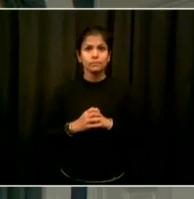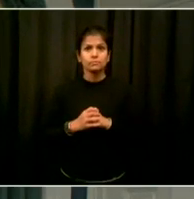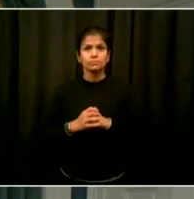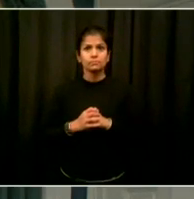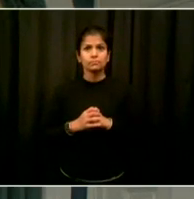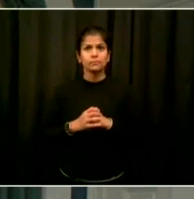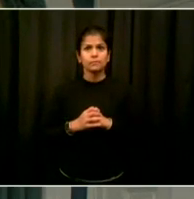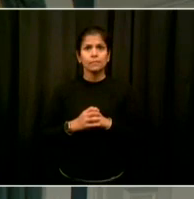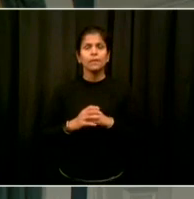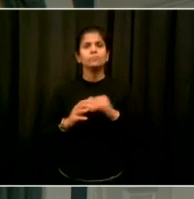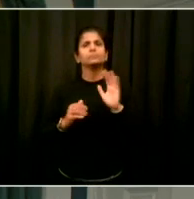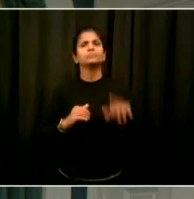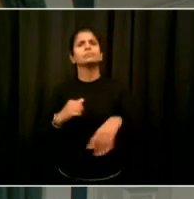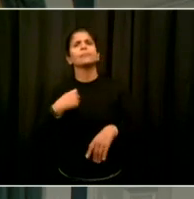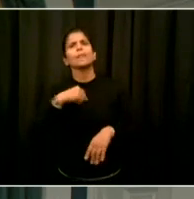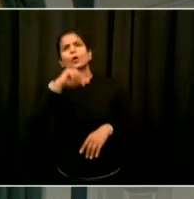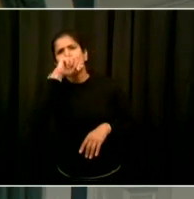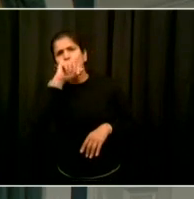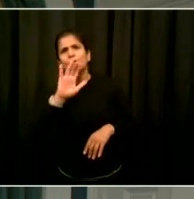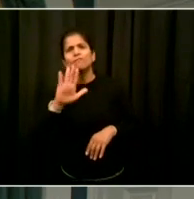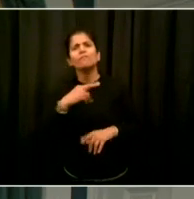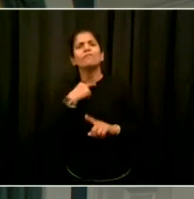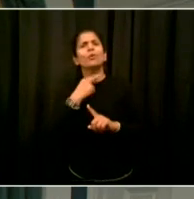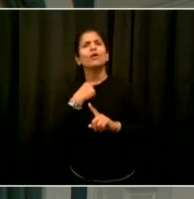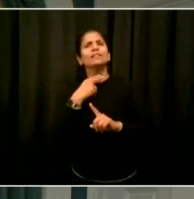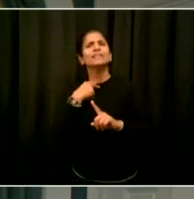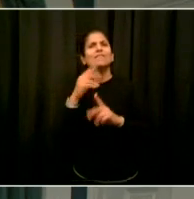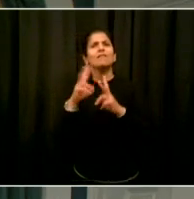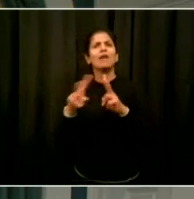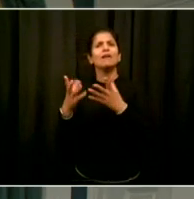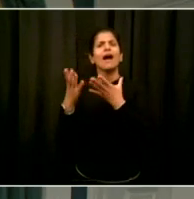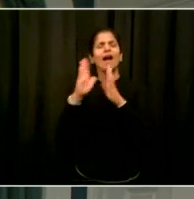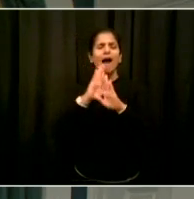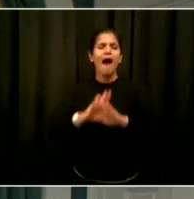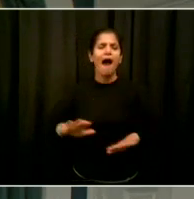all of our public service announcements. Calm down, New York City. You know.